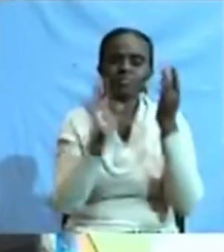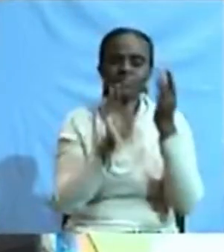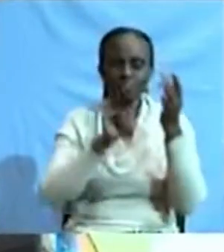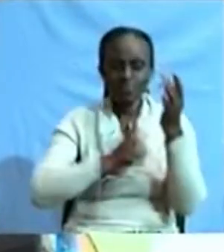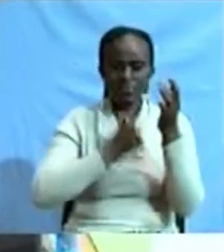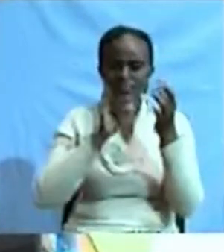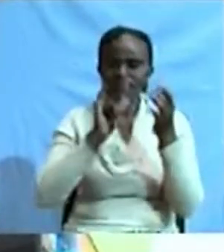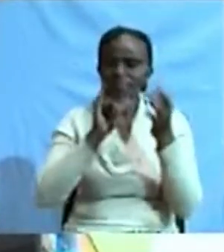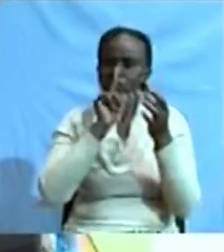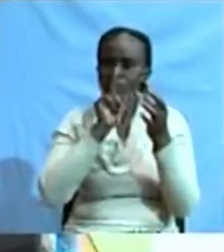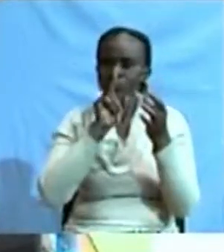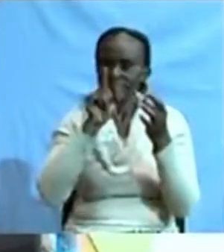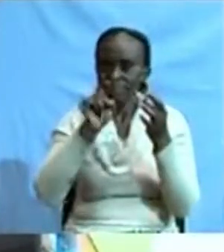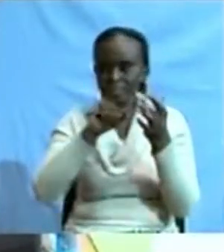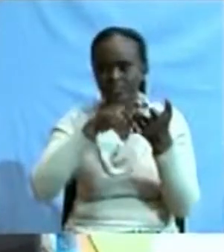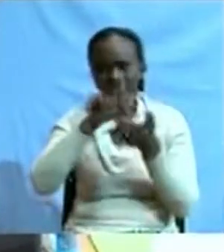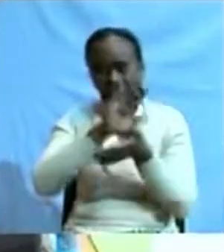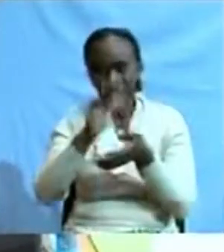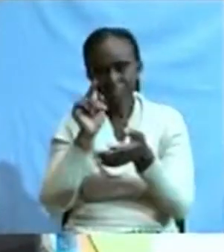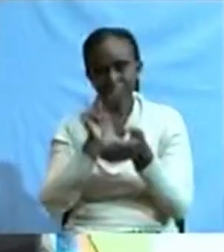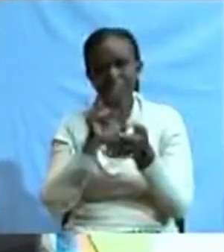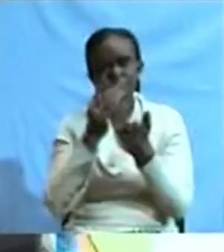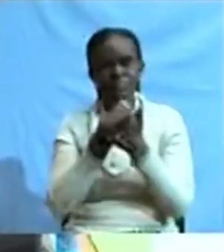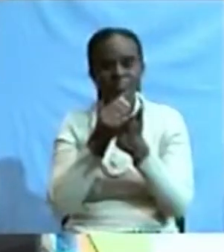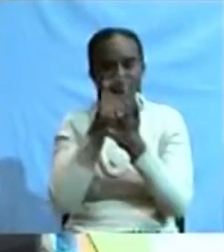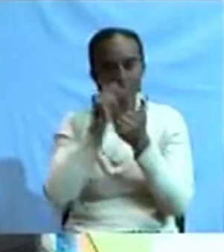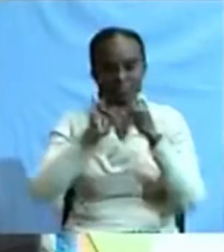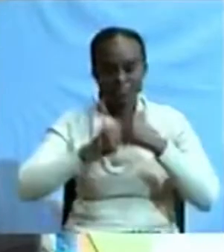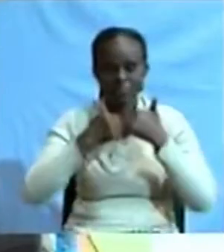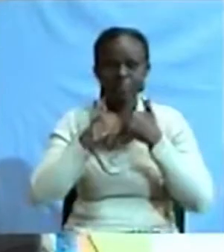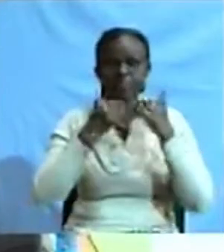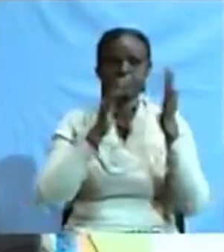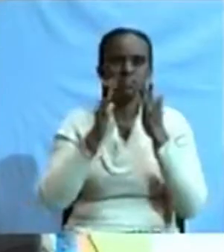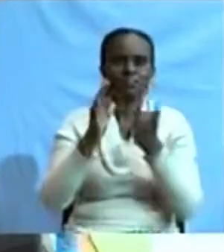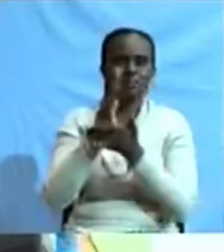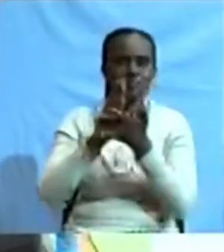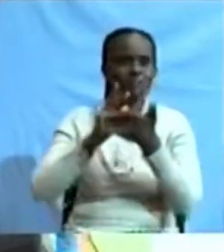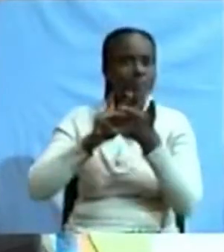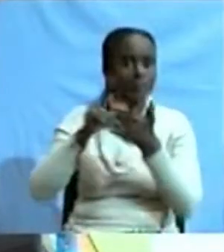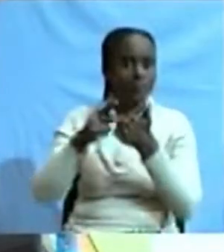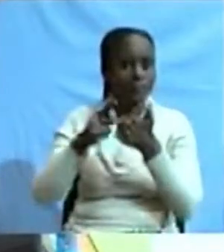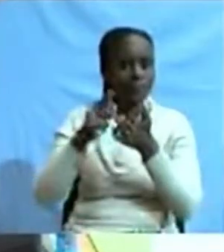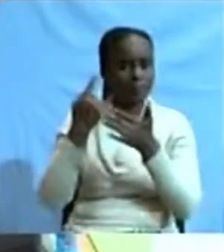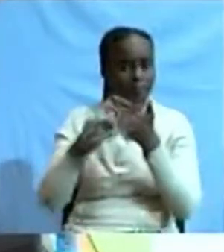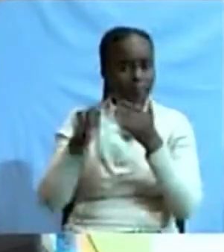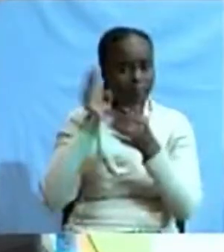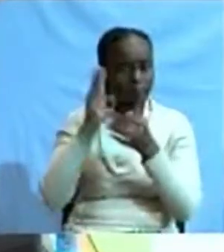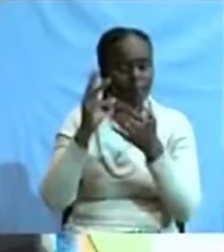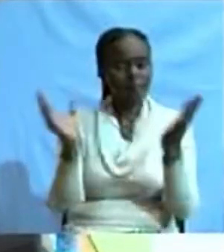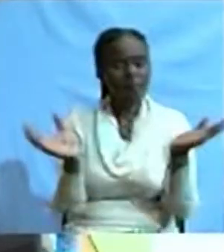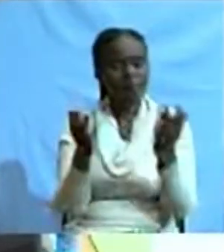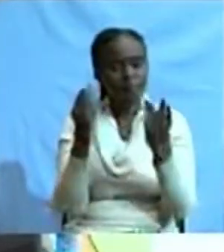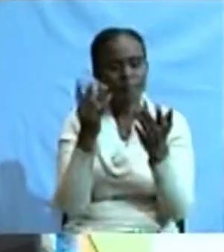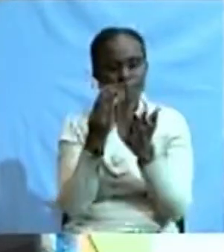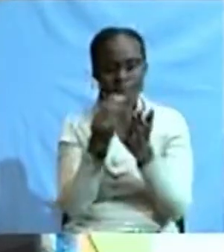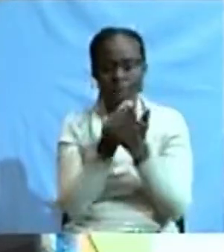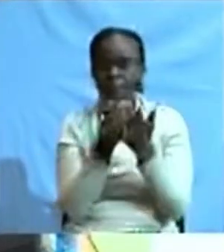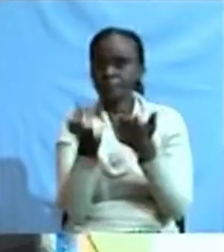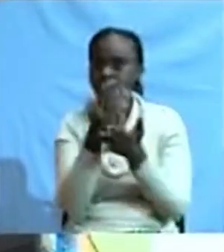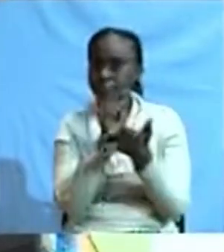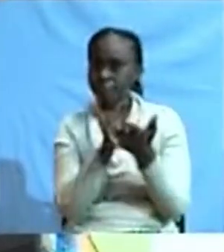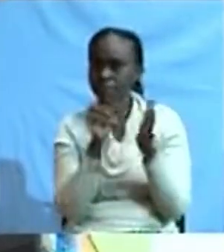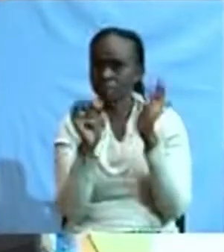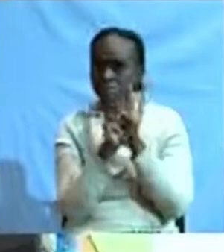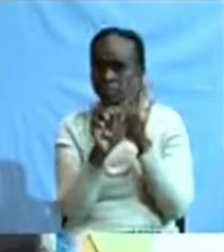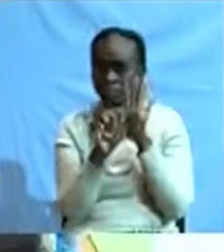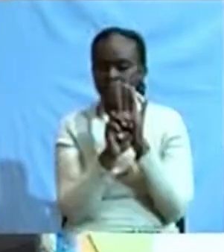we really need to reinvest this money because we've earmarked some programs that are going to enhance our revenue, such